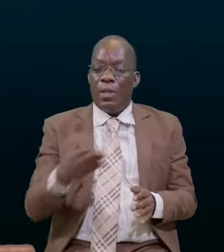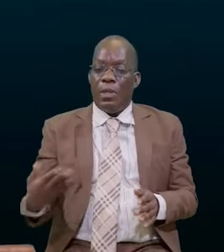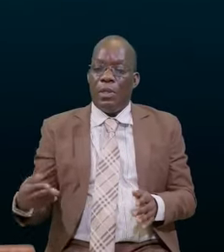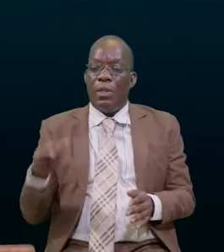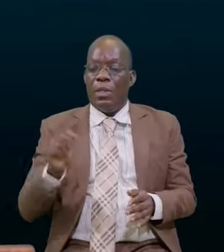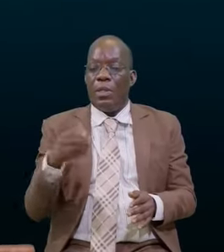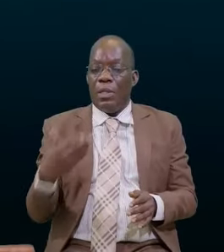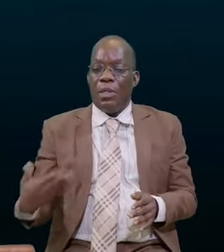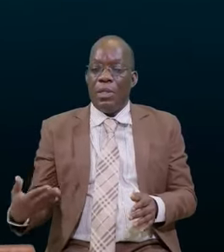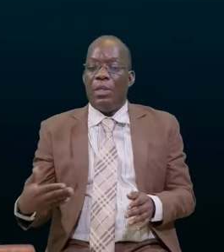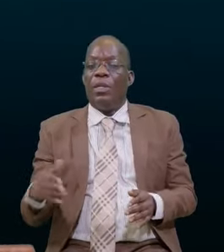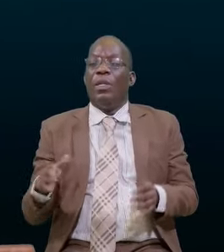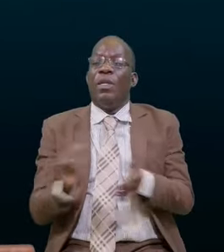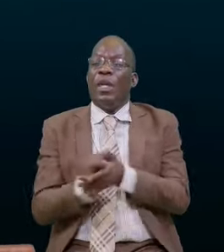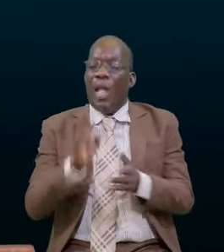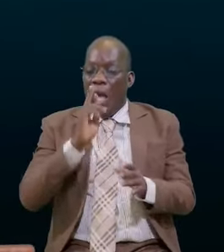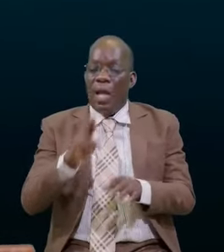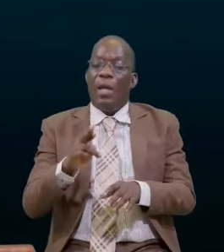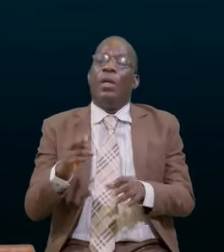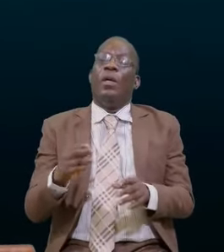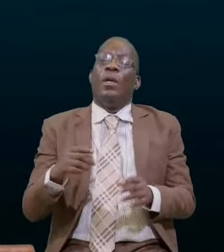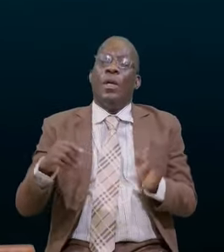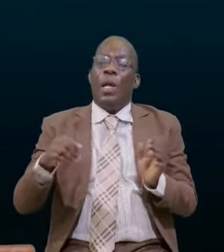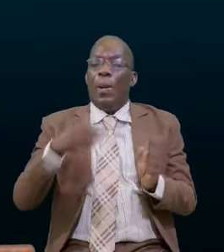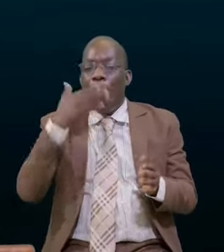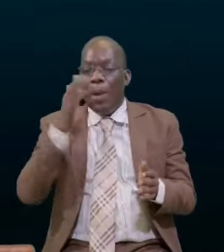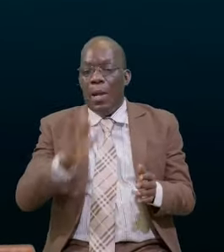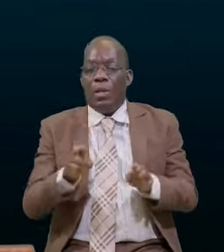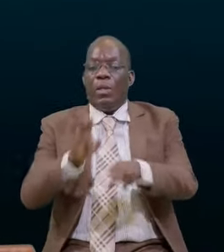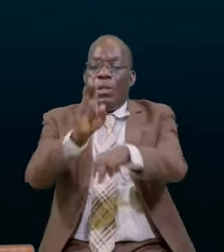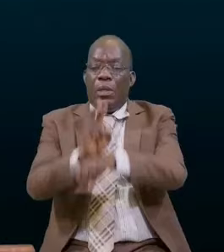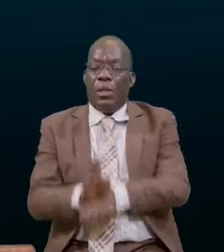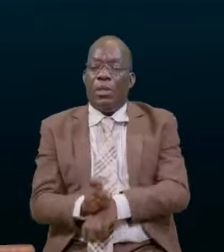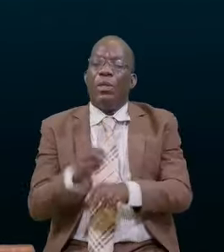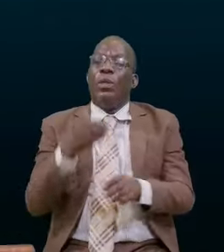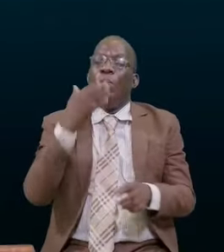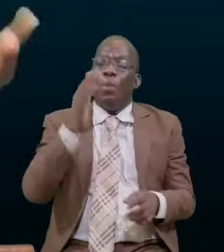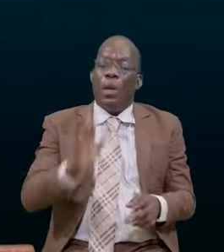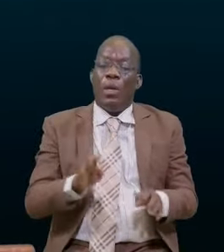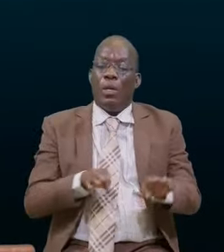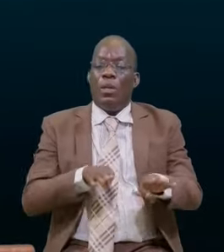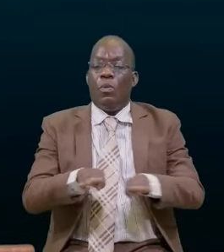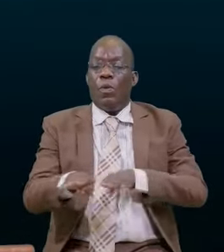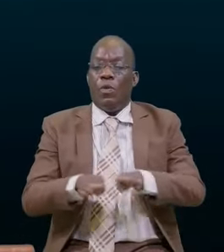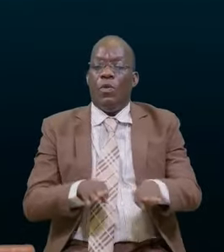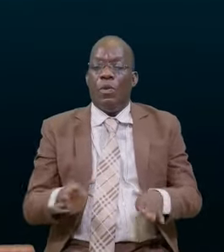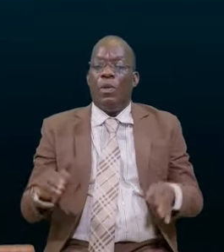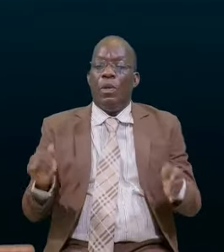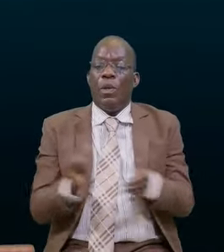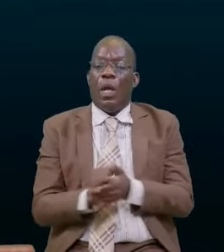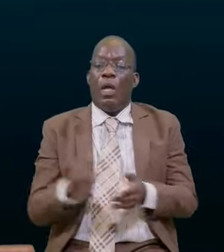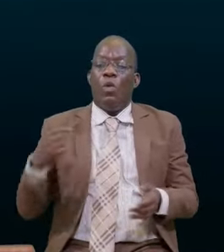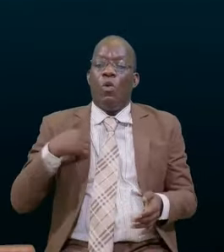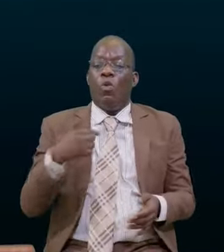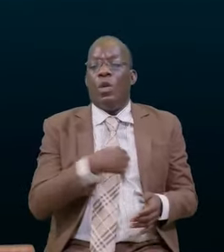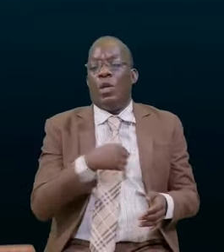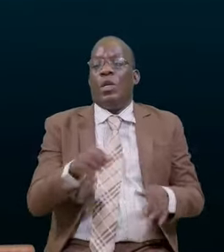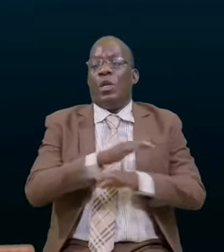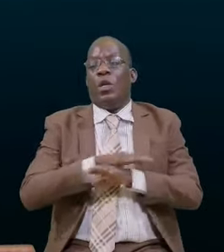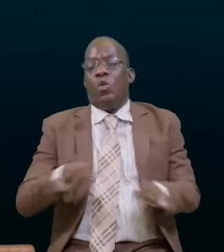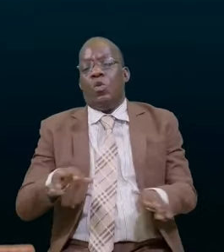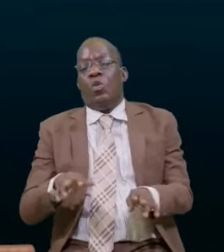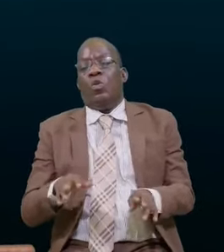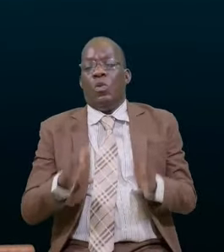habits negative actions or behaviors that we more often Overlook we